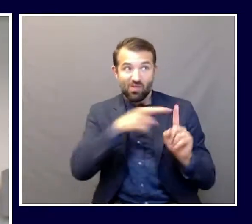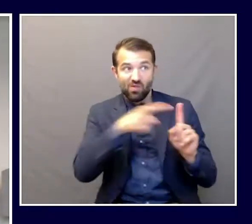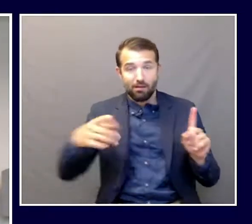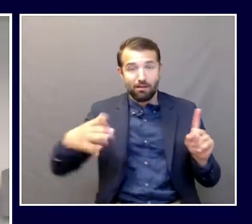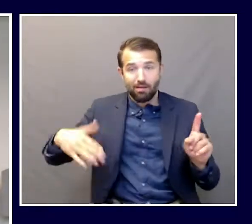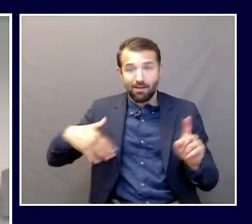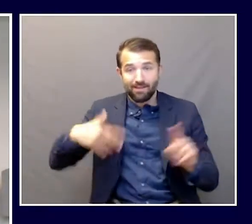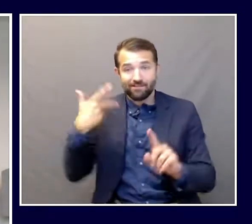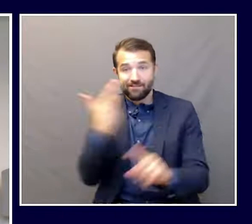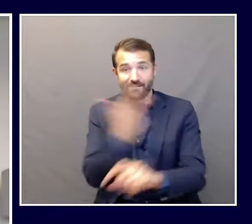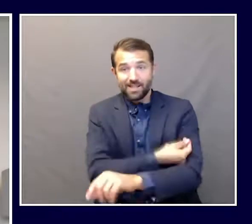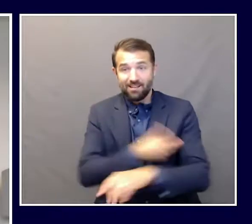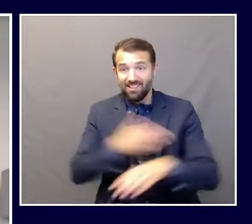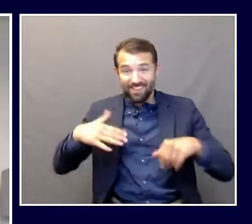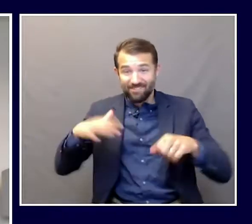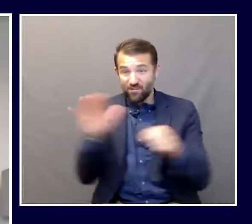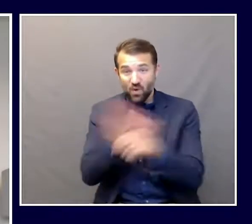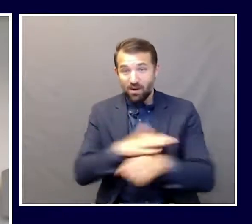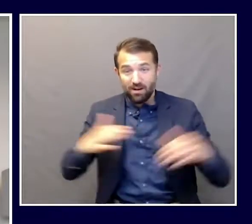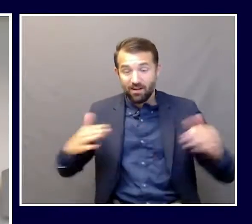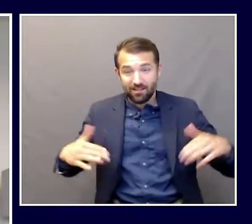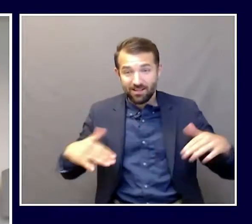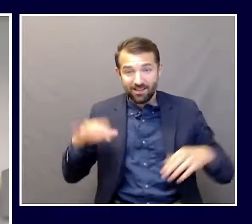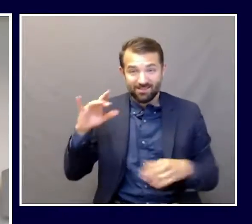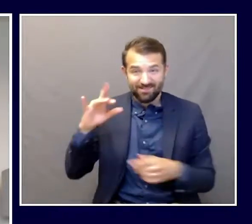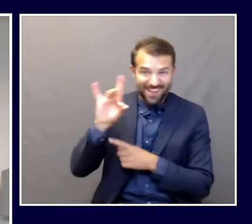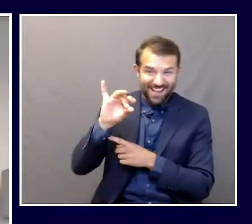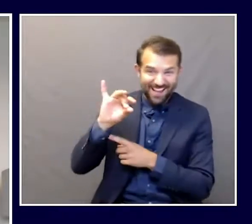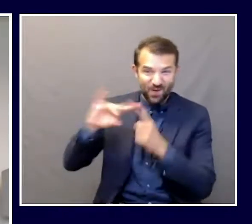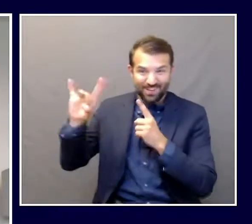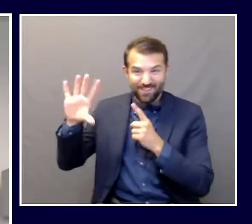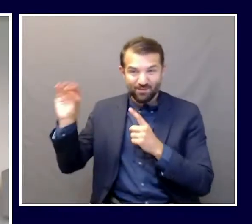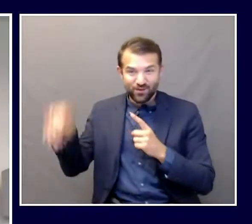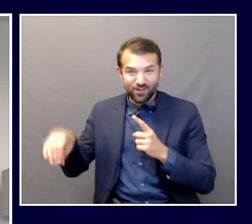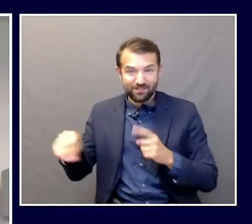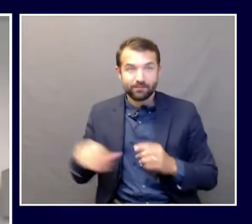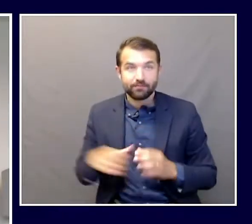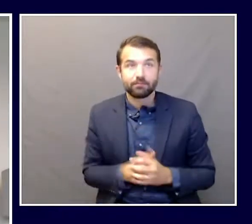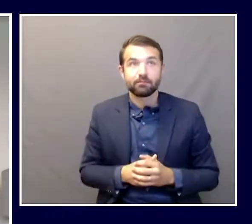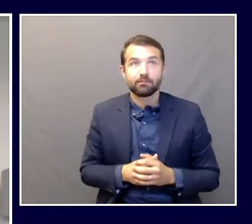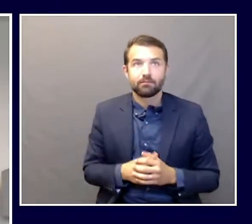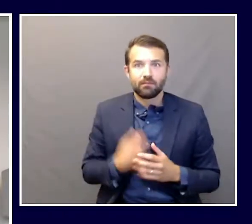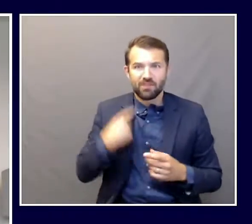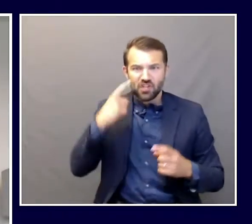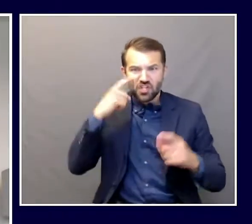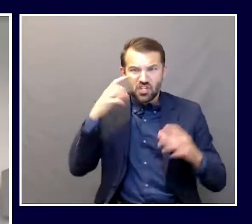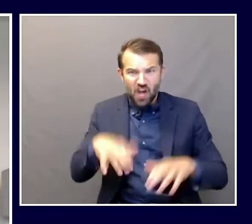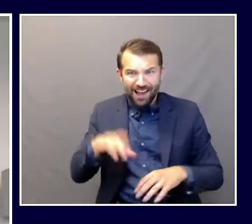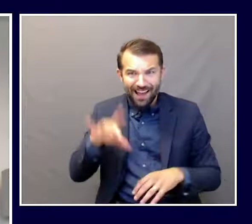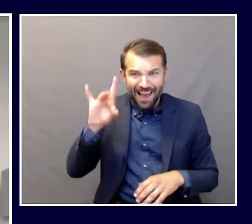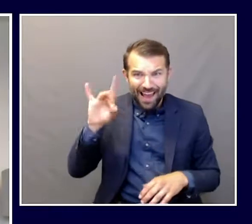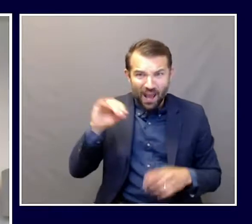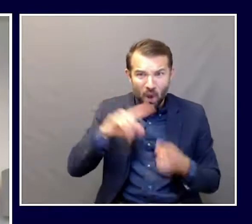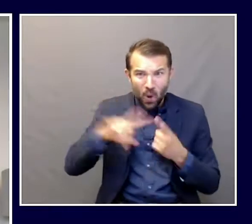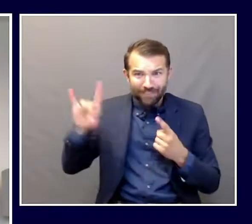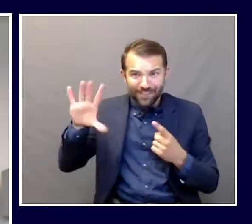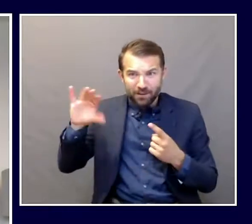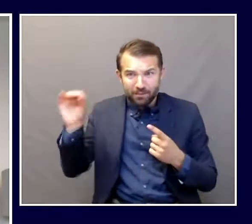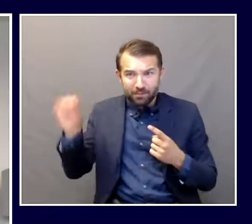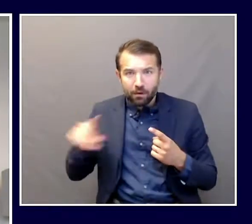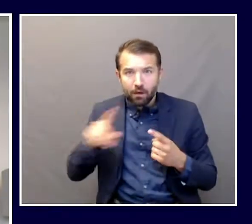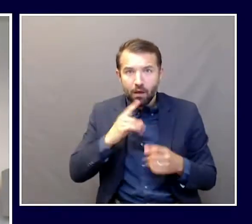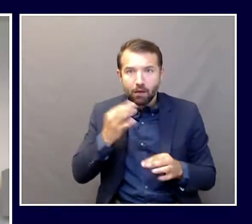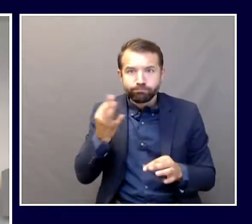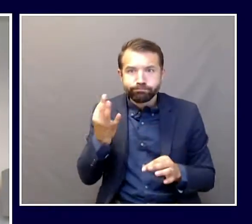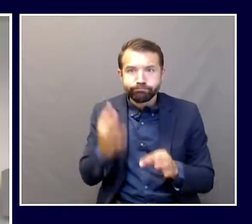staggering. To think that something as simple and safe and no cost as a COVID shot could reduce your